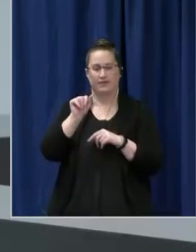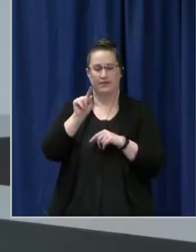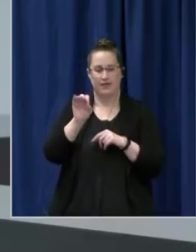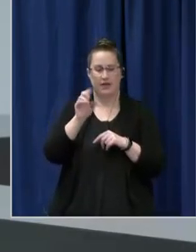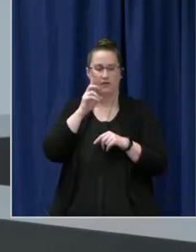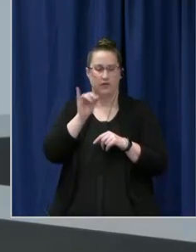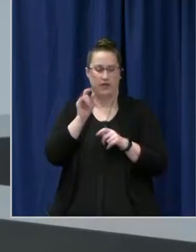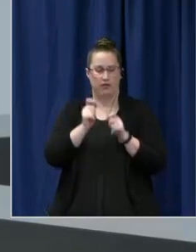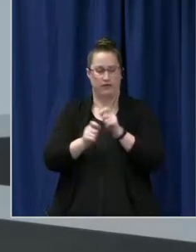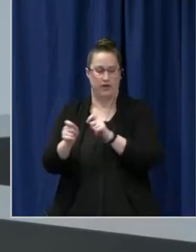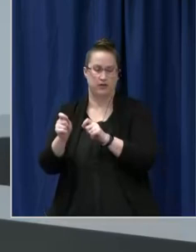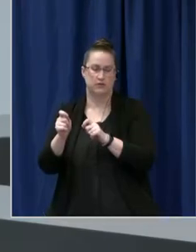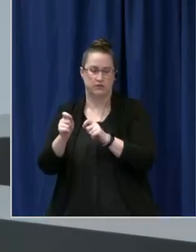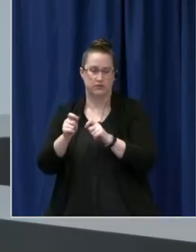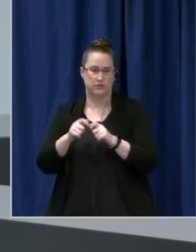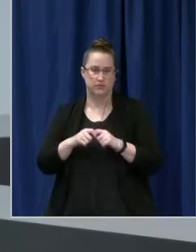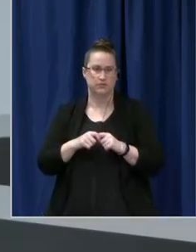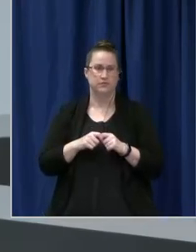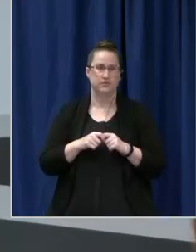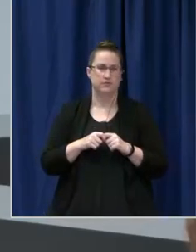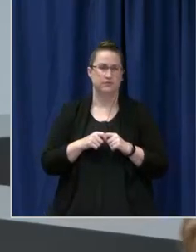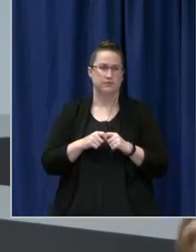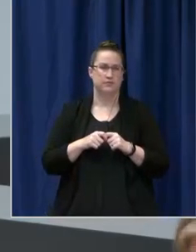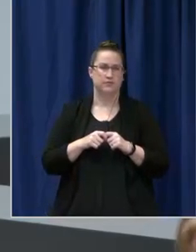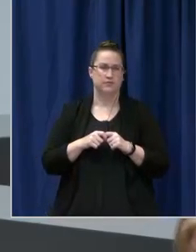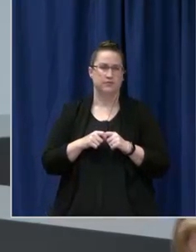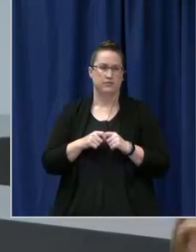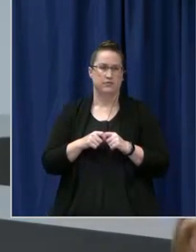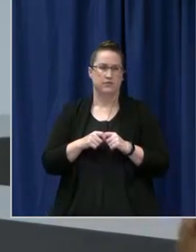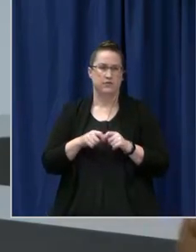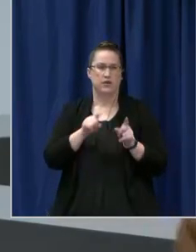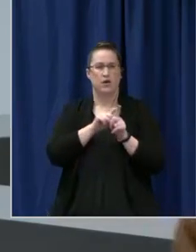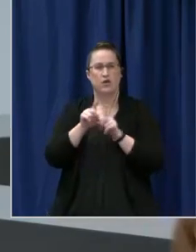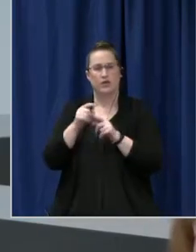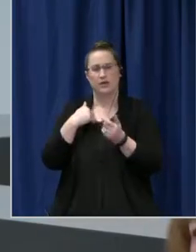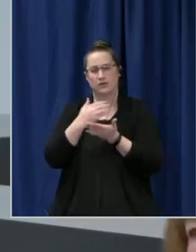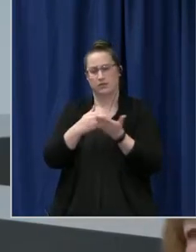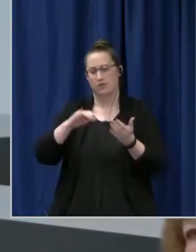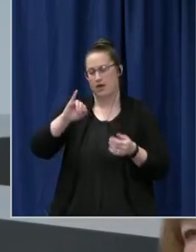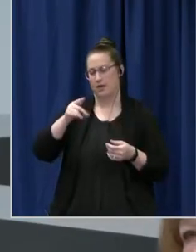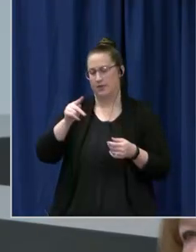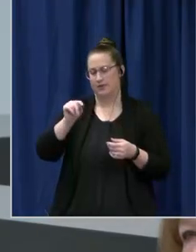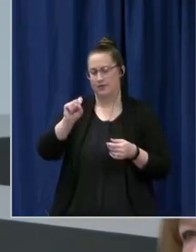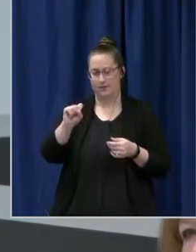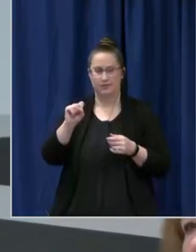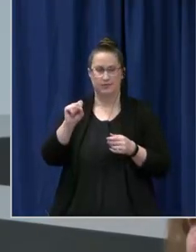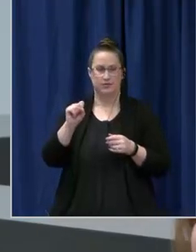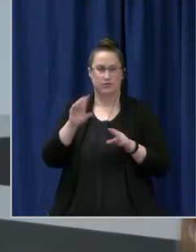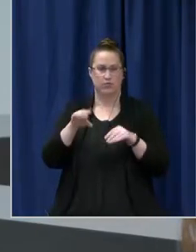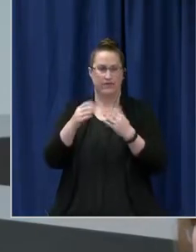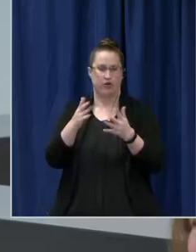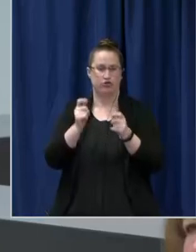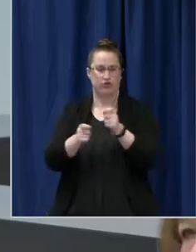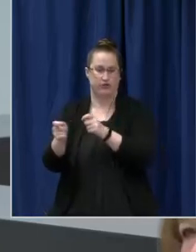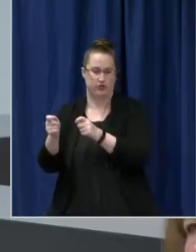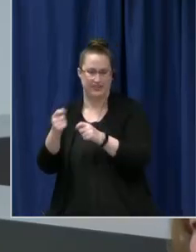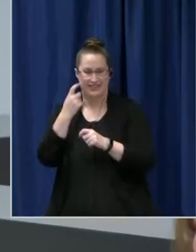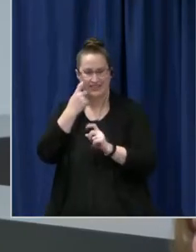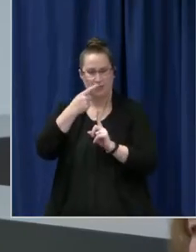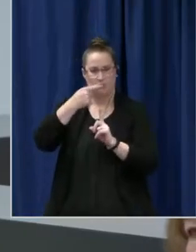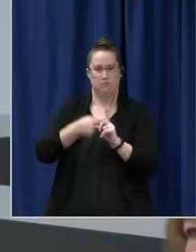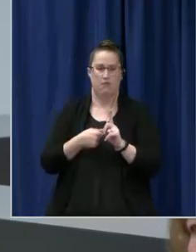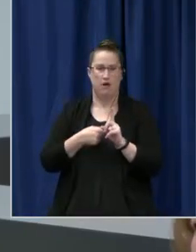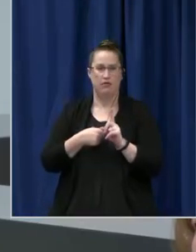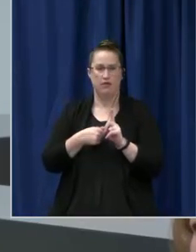the compensation formula. We've also had some IPCTS provider changes. This month, the commission has